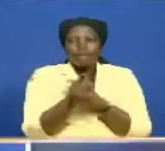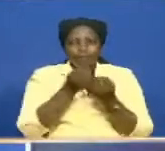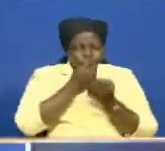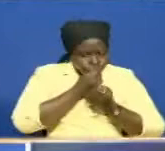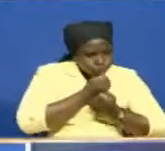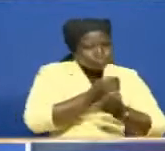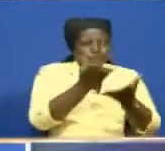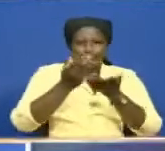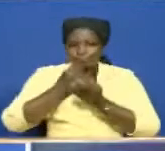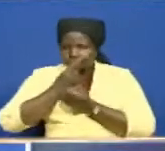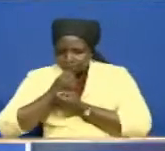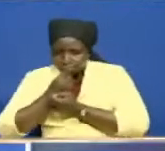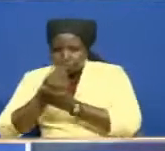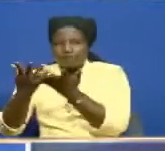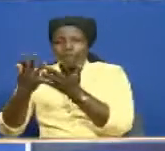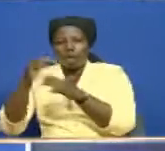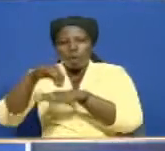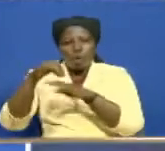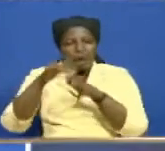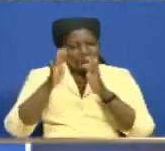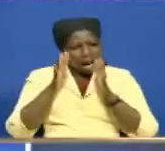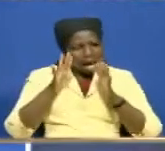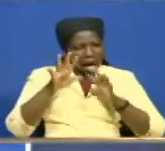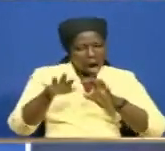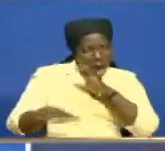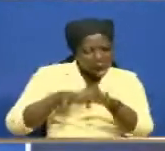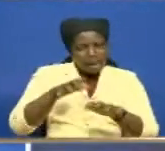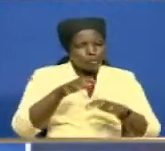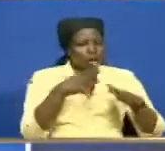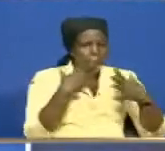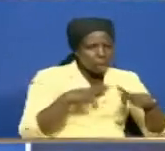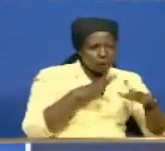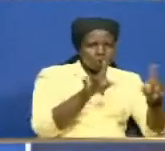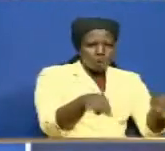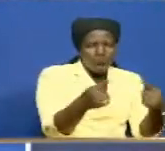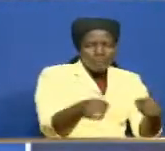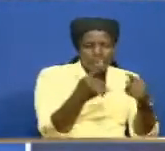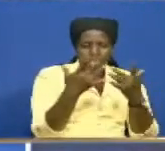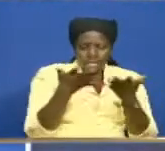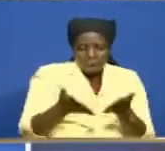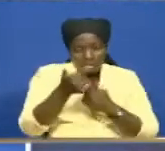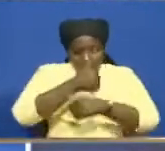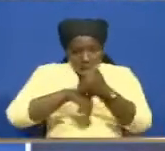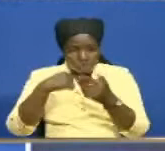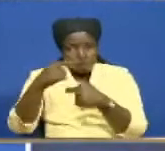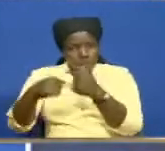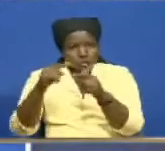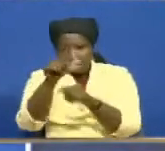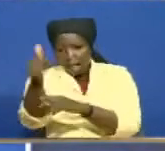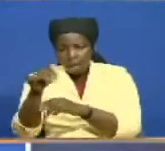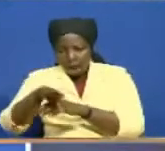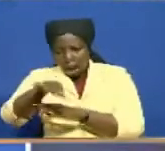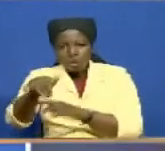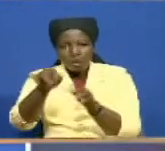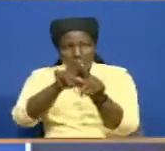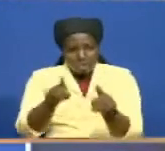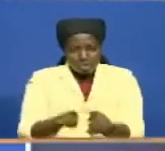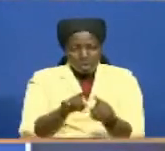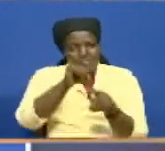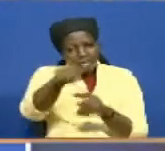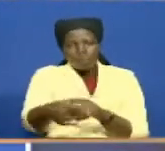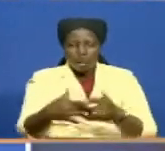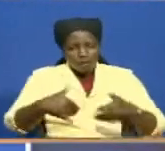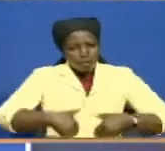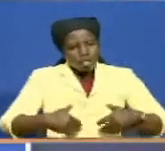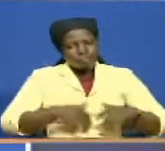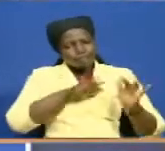information on human wildlife conflict. The exercise, which is currently underway in other counties, also thousands of youth turned